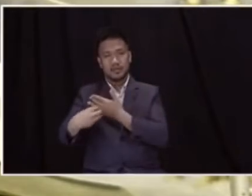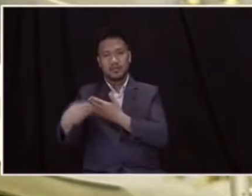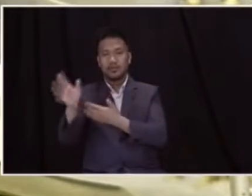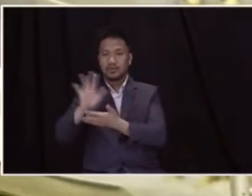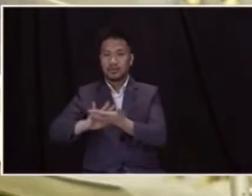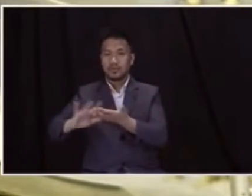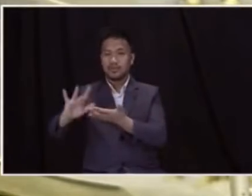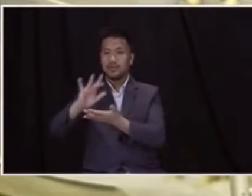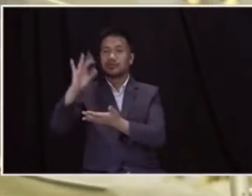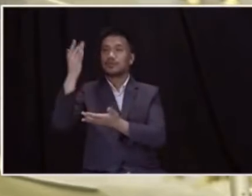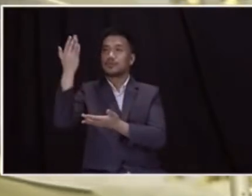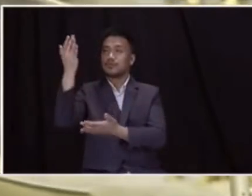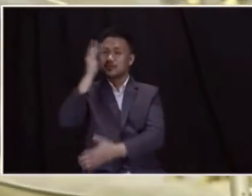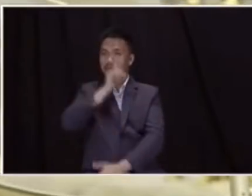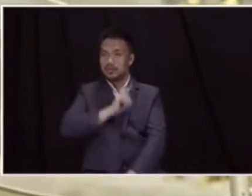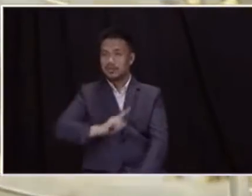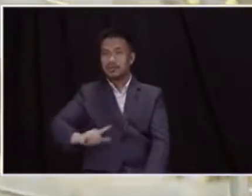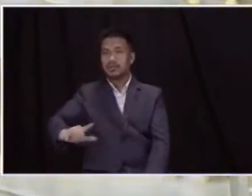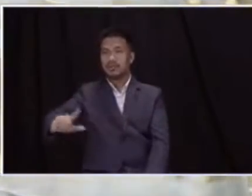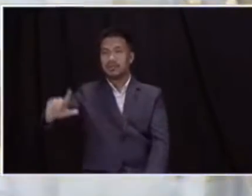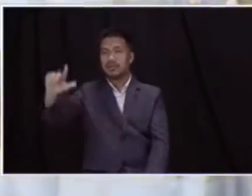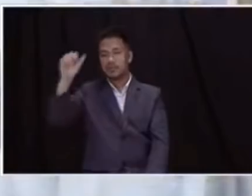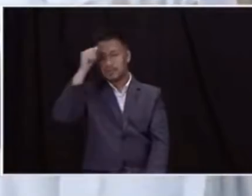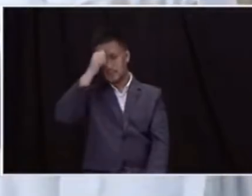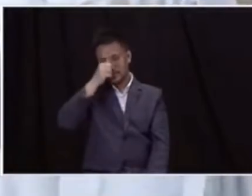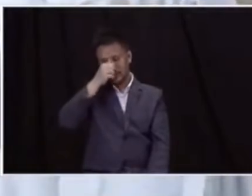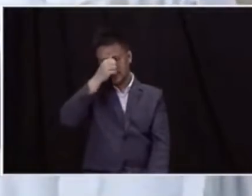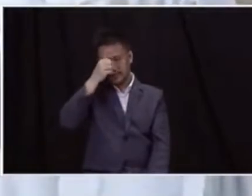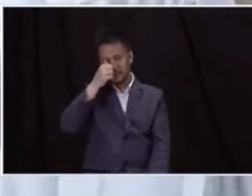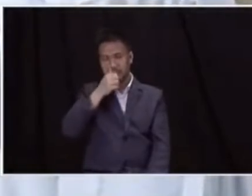Luke. Glory to you, O